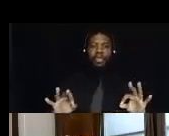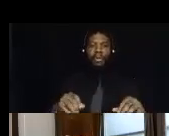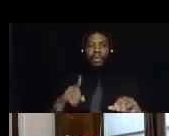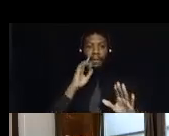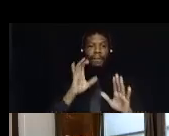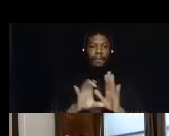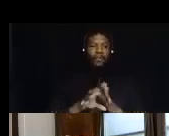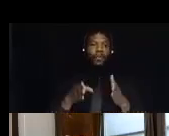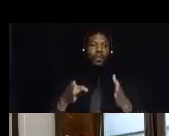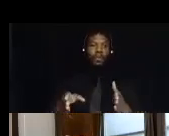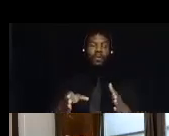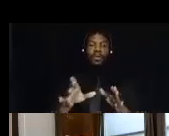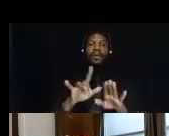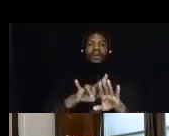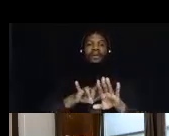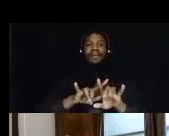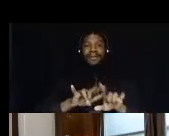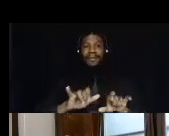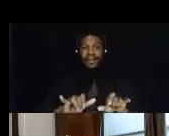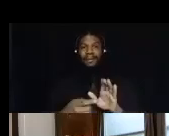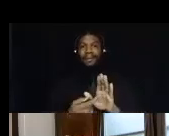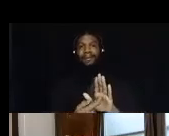so many